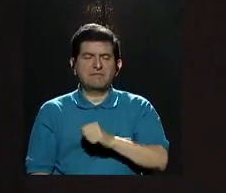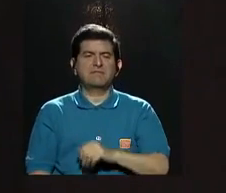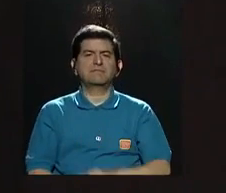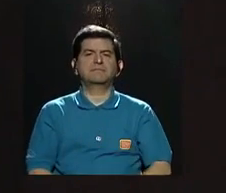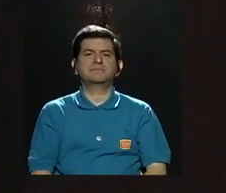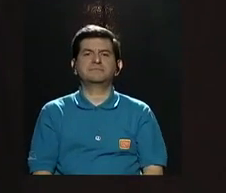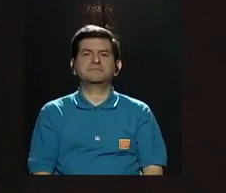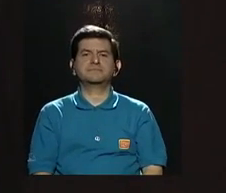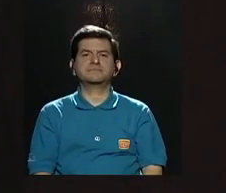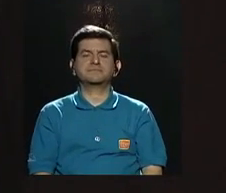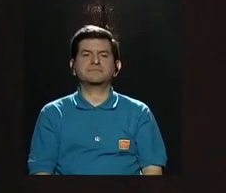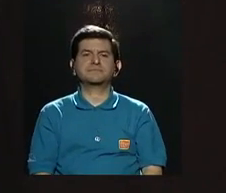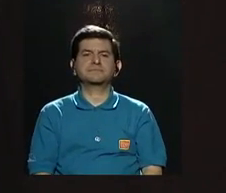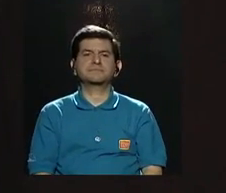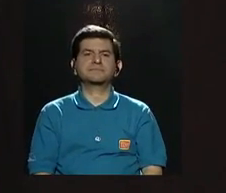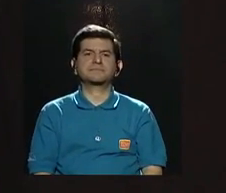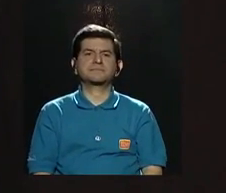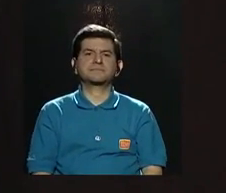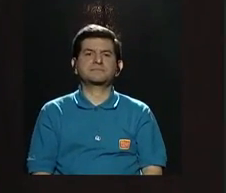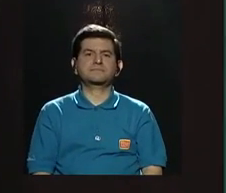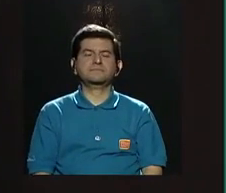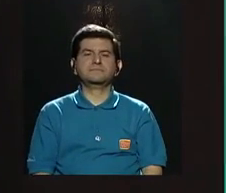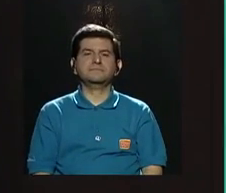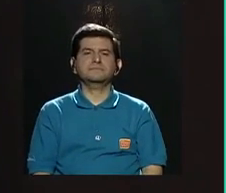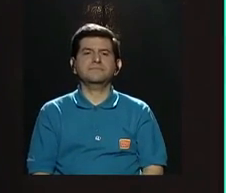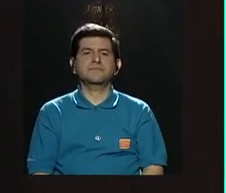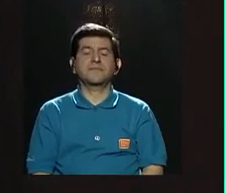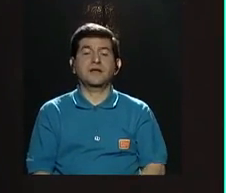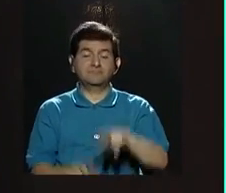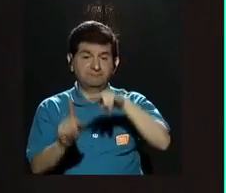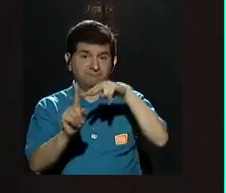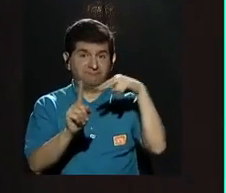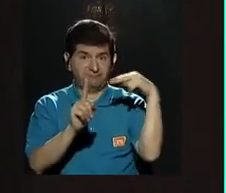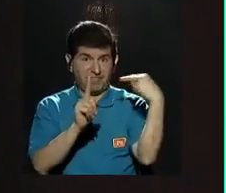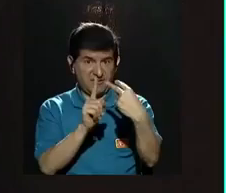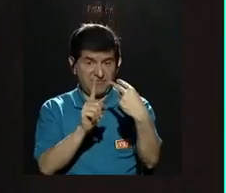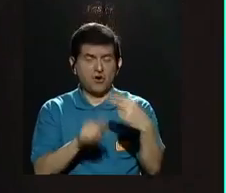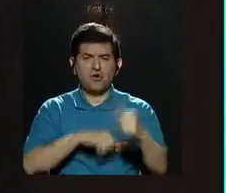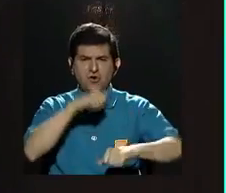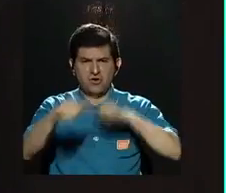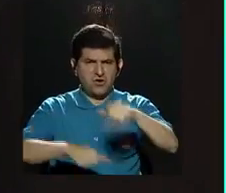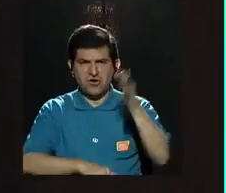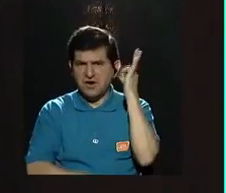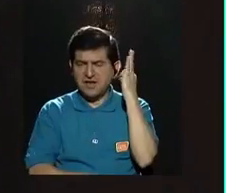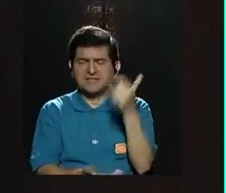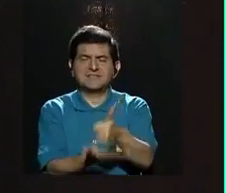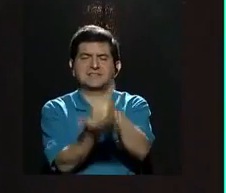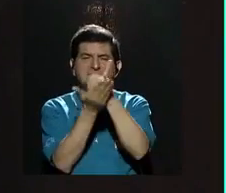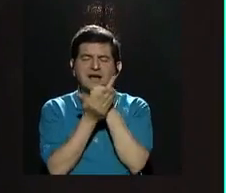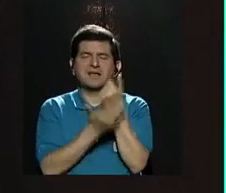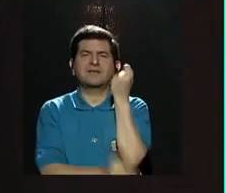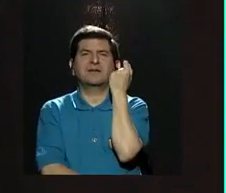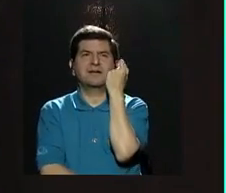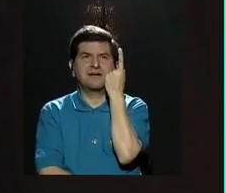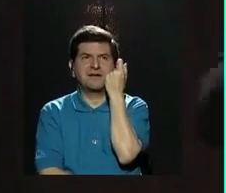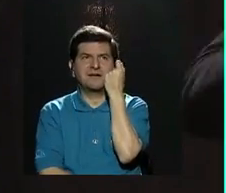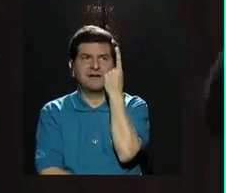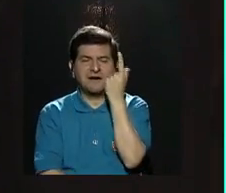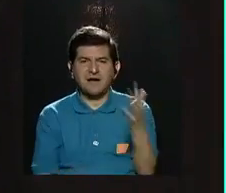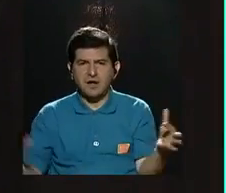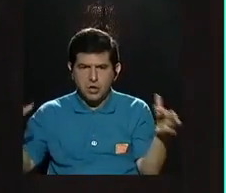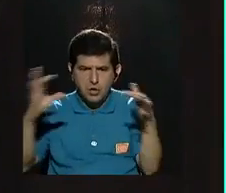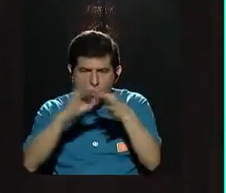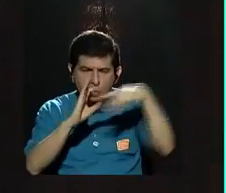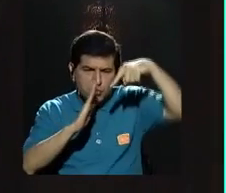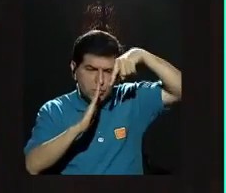Feminist theories and organizing approaches have helped us to understand the deep connections